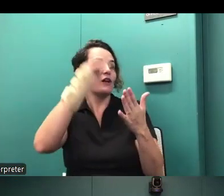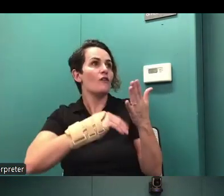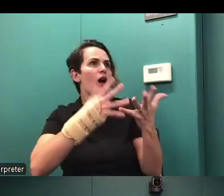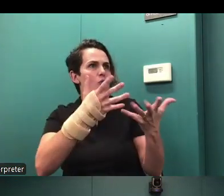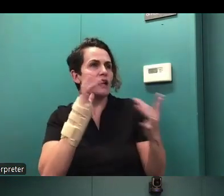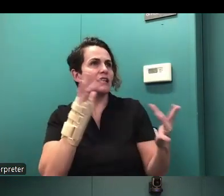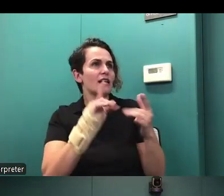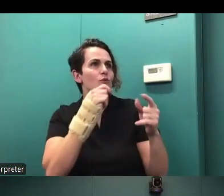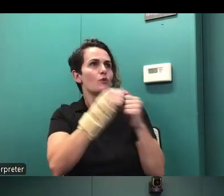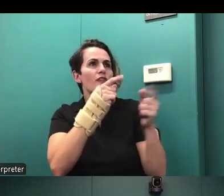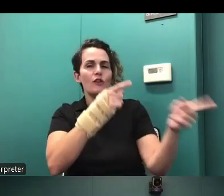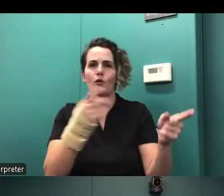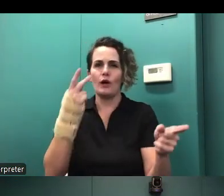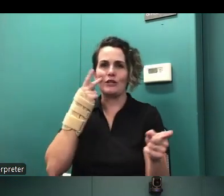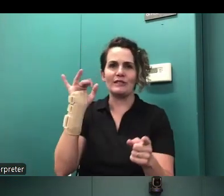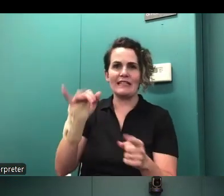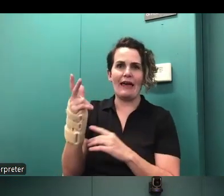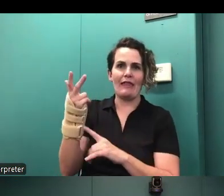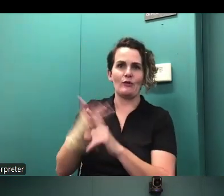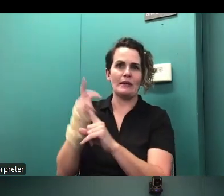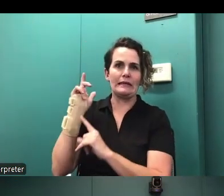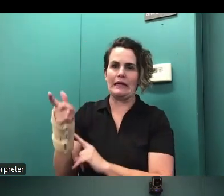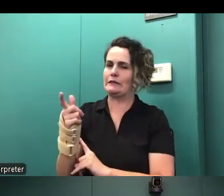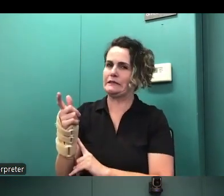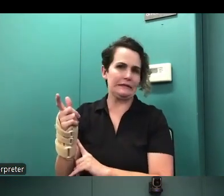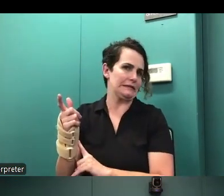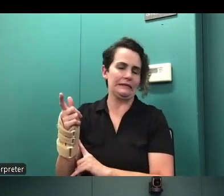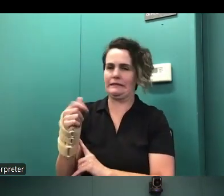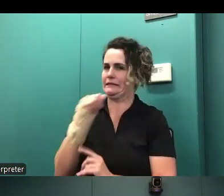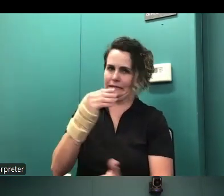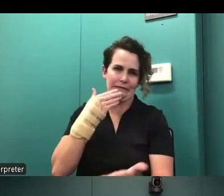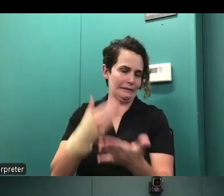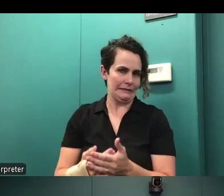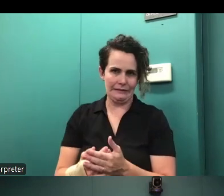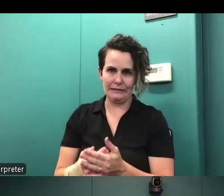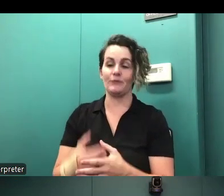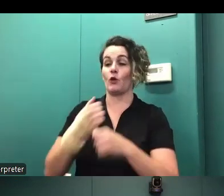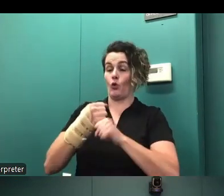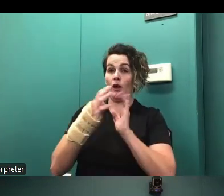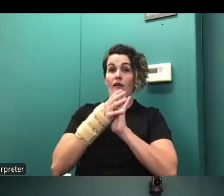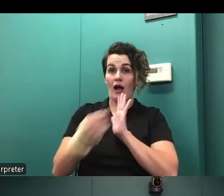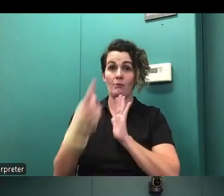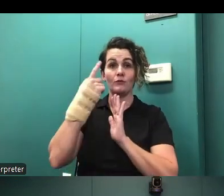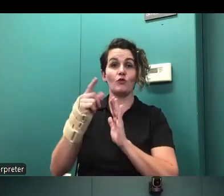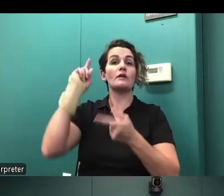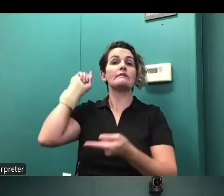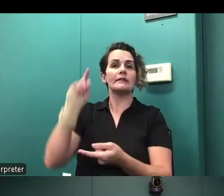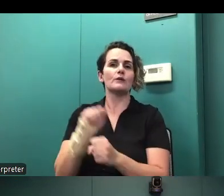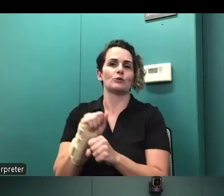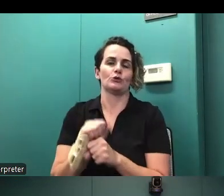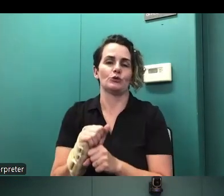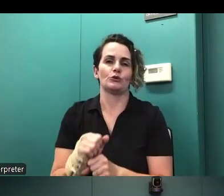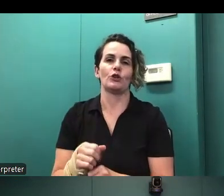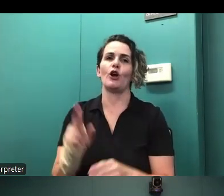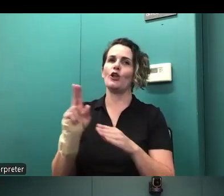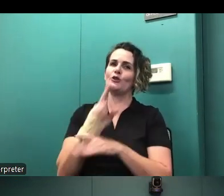and you see it 3 months later, right? It just doesn't look good. Create a copy for less work, right? Use the correct